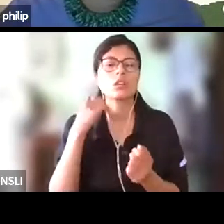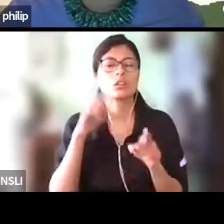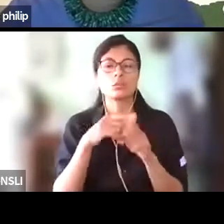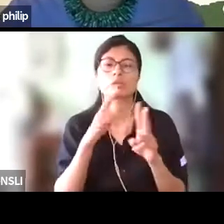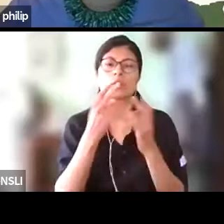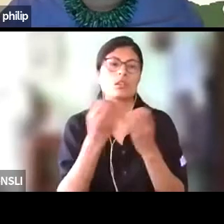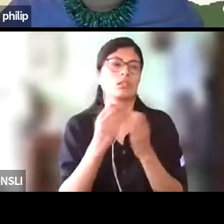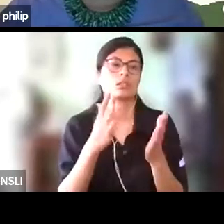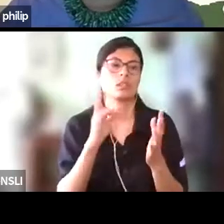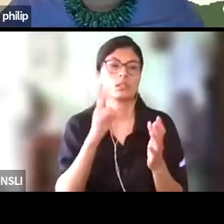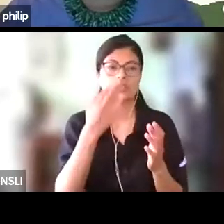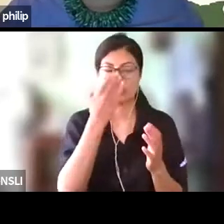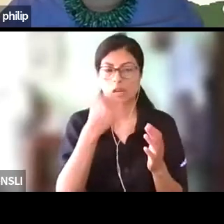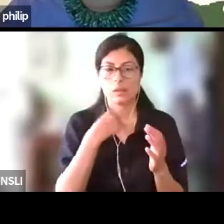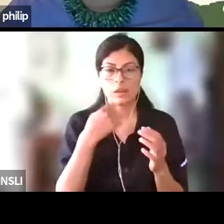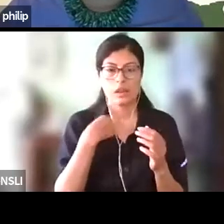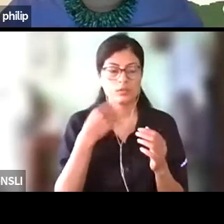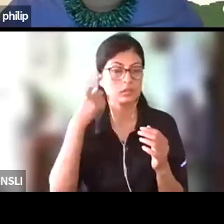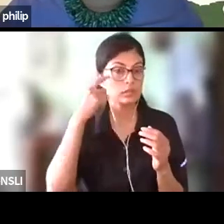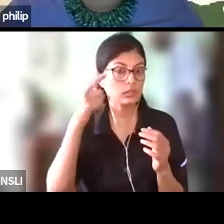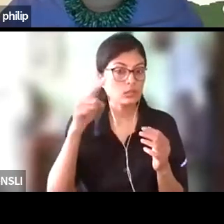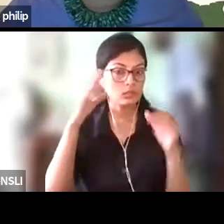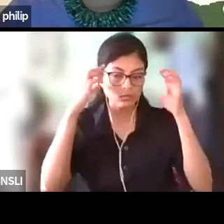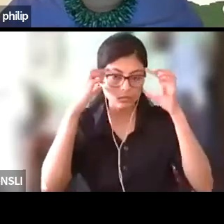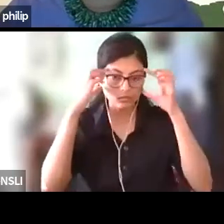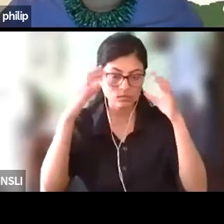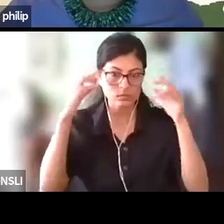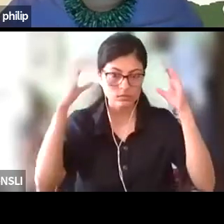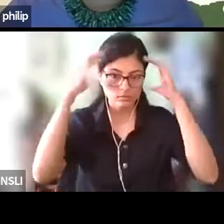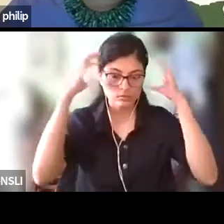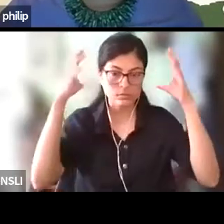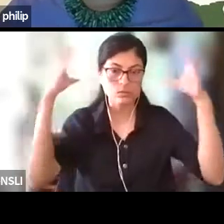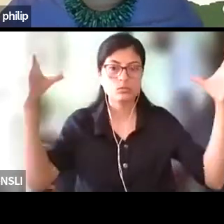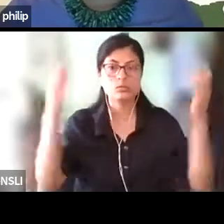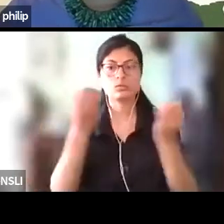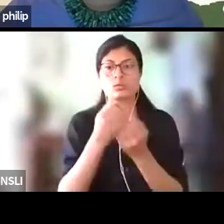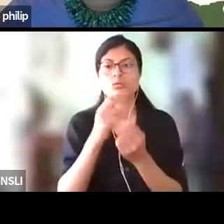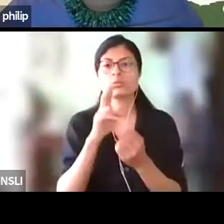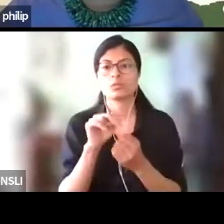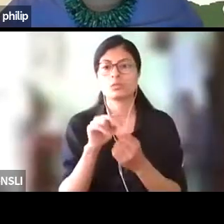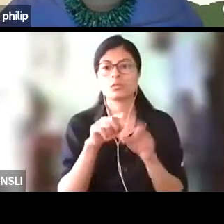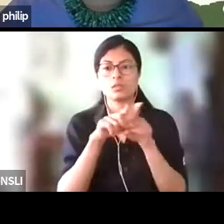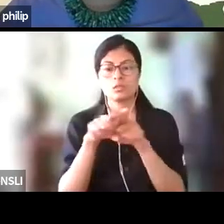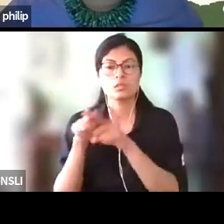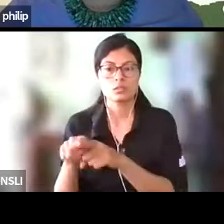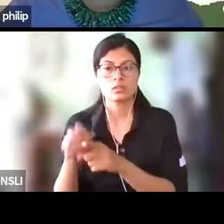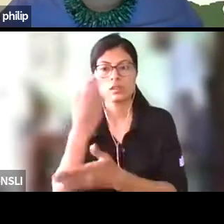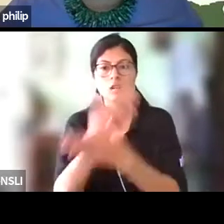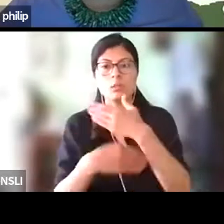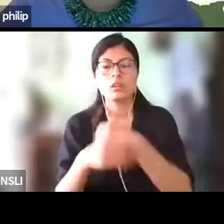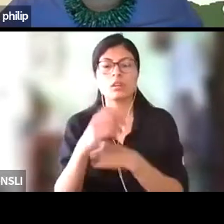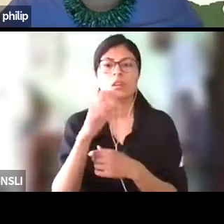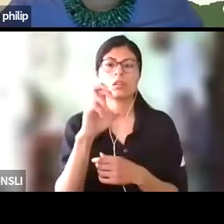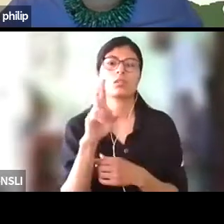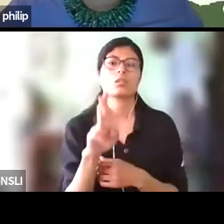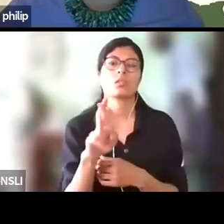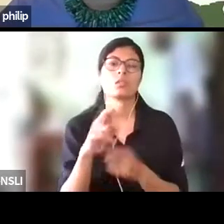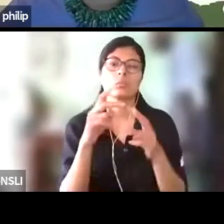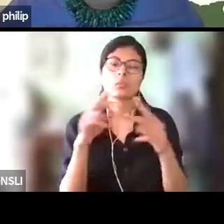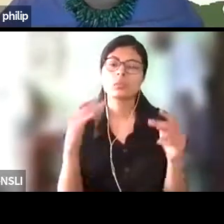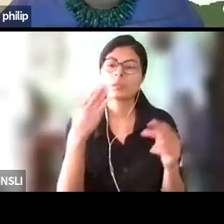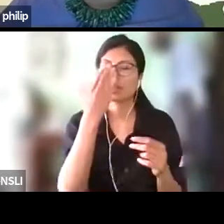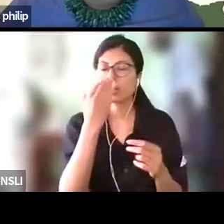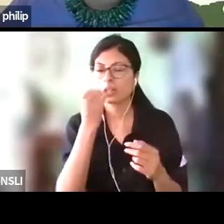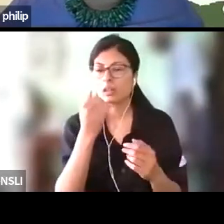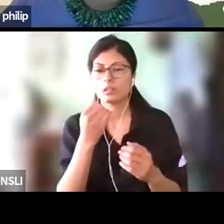highlight. But at the same time, the prevalence rate of being disability due to malnutrition and other direct and indirect is also